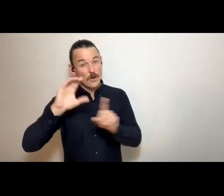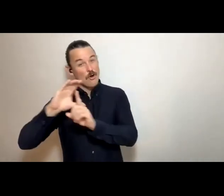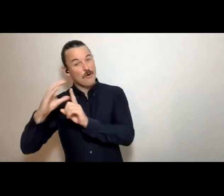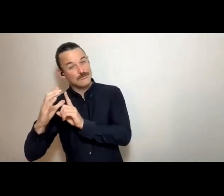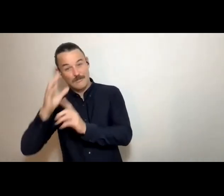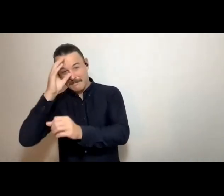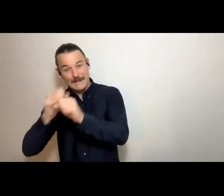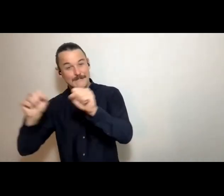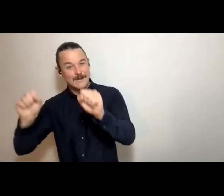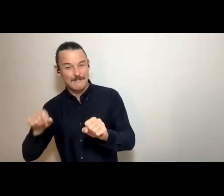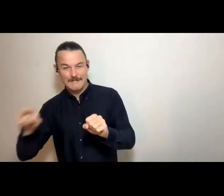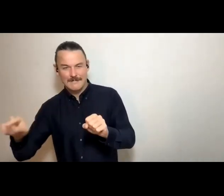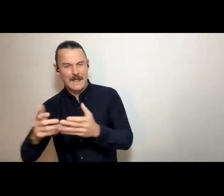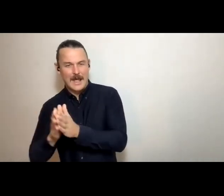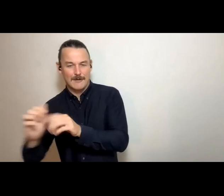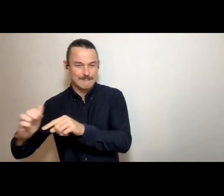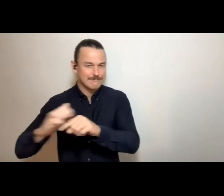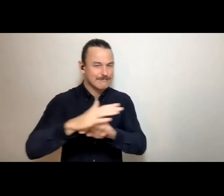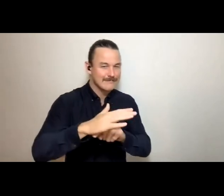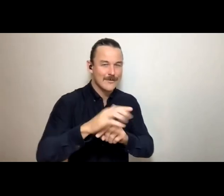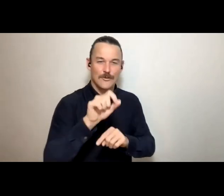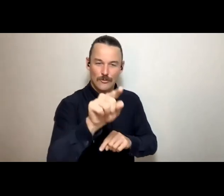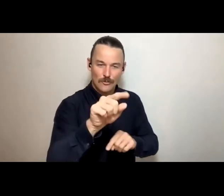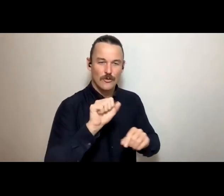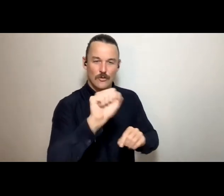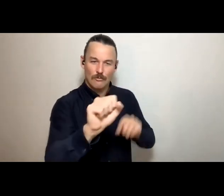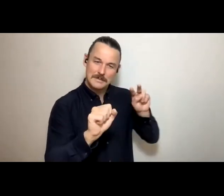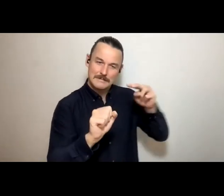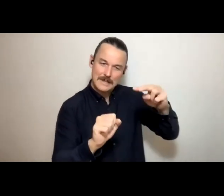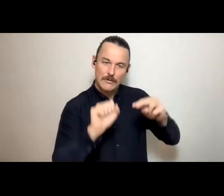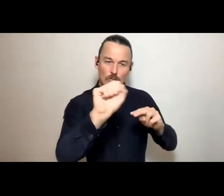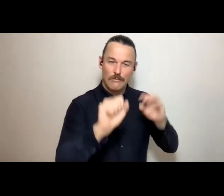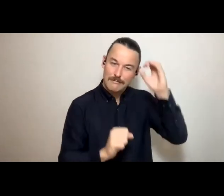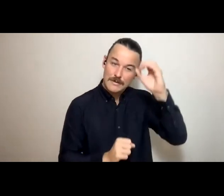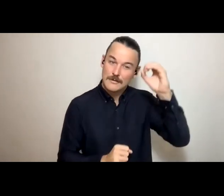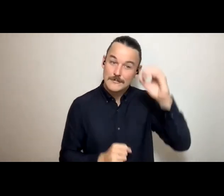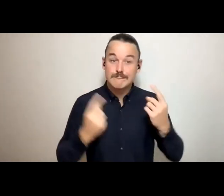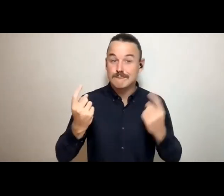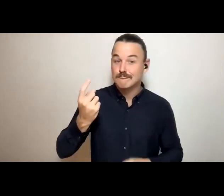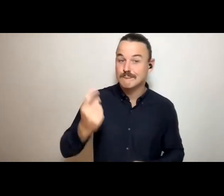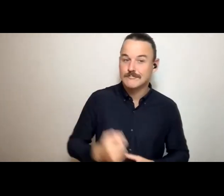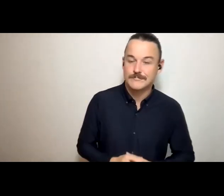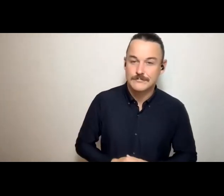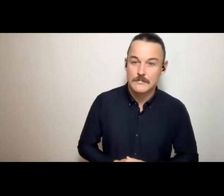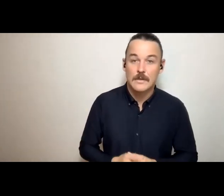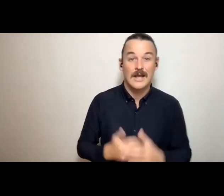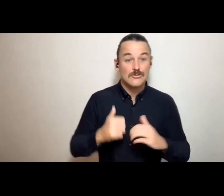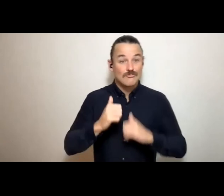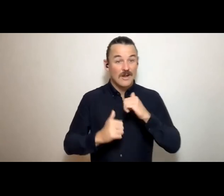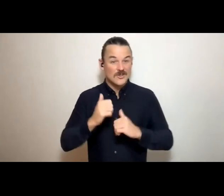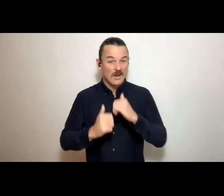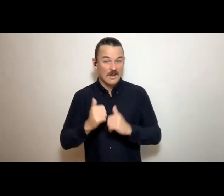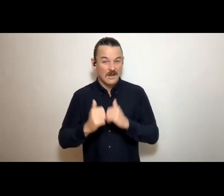system, or tradition had in shaping your opinions, beliefs, or behaviours? Structural factors consider how social